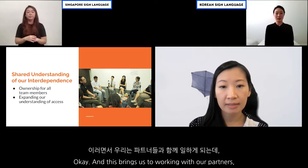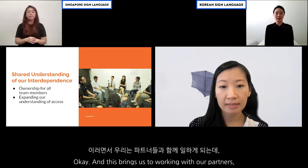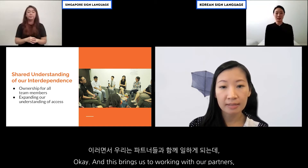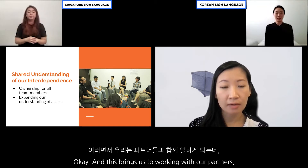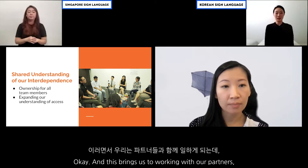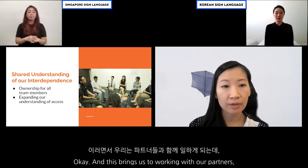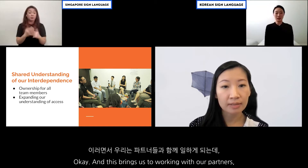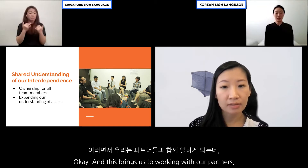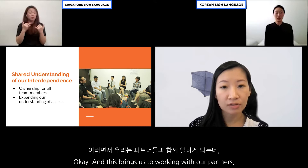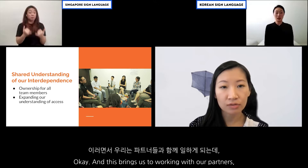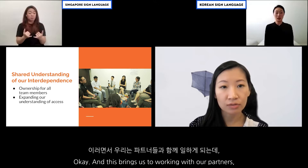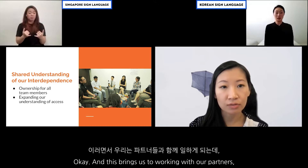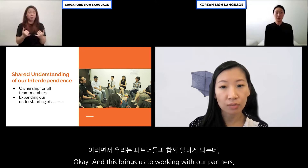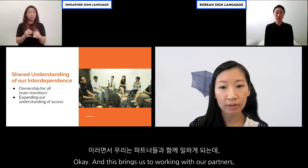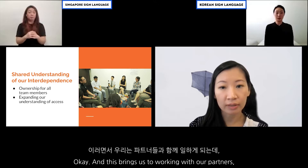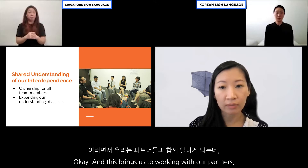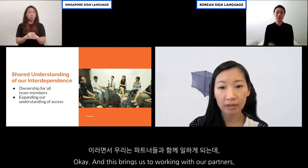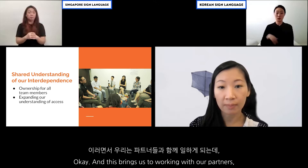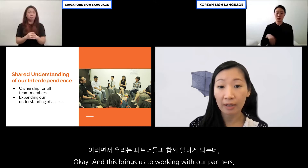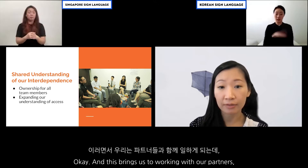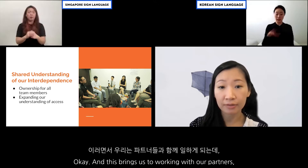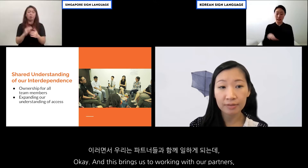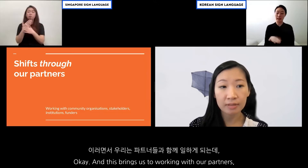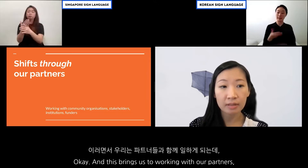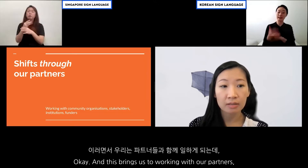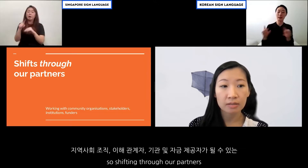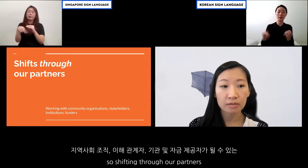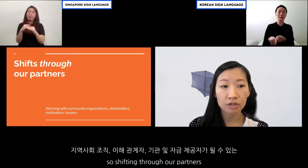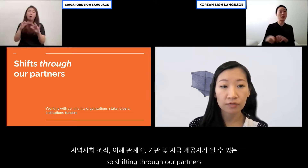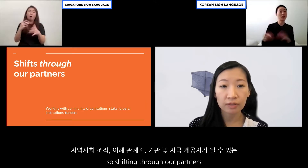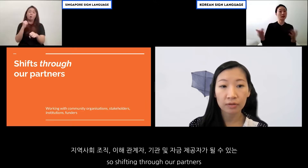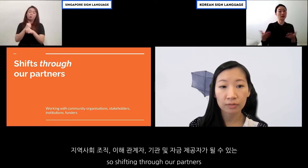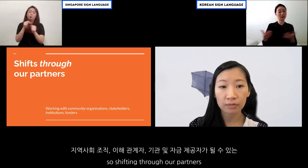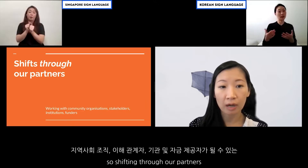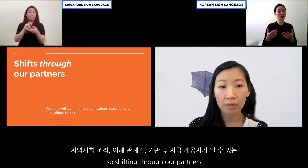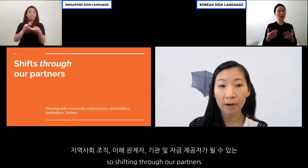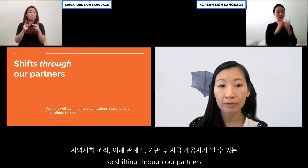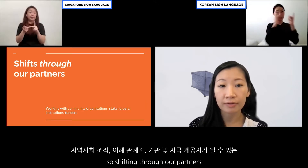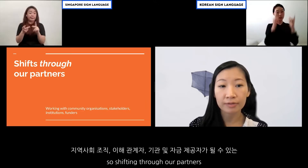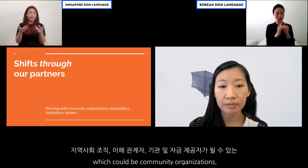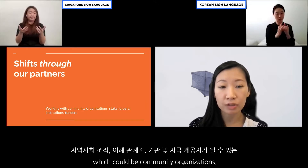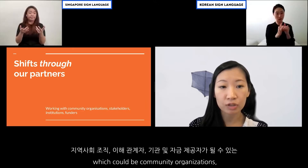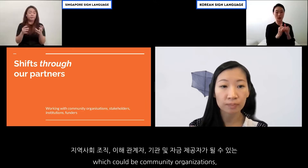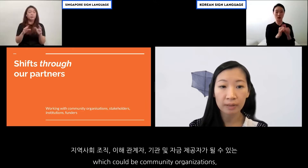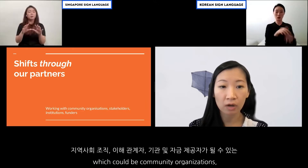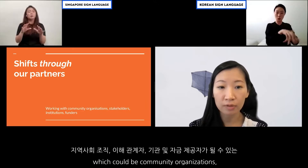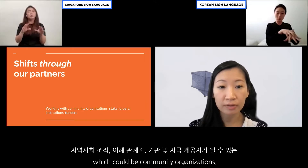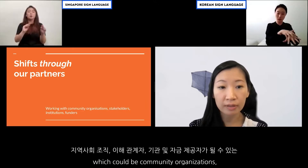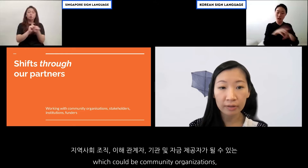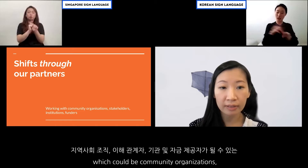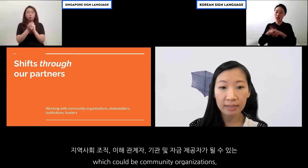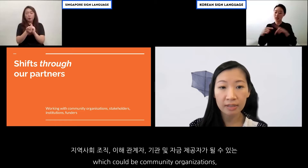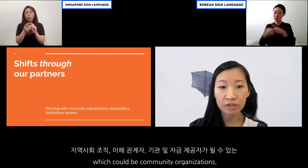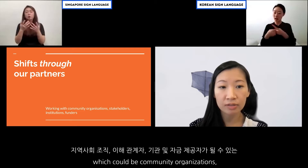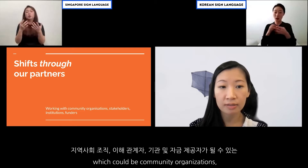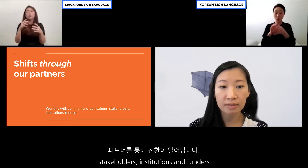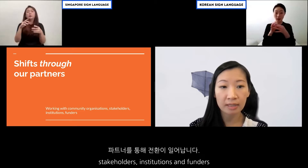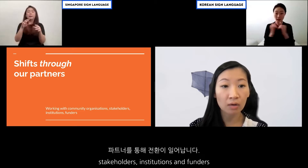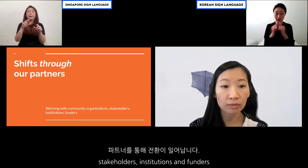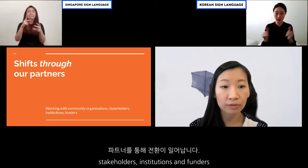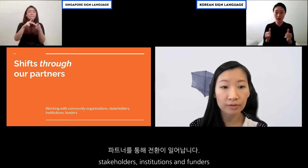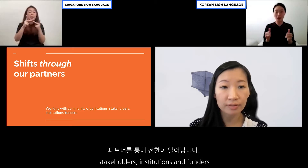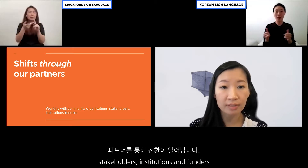Okay, and this brings us to working with our partners. So shifting through our partners, which could be community